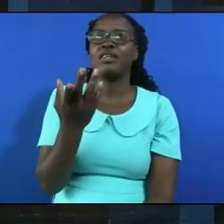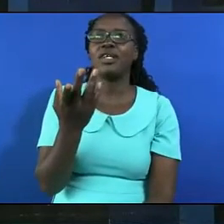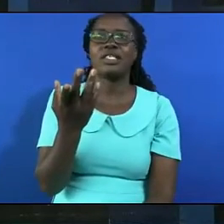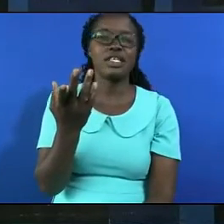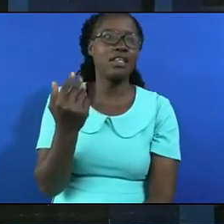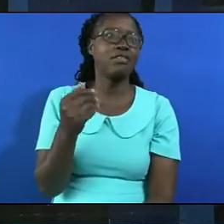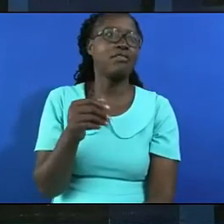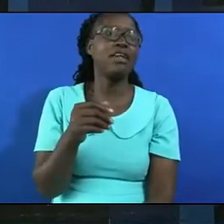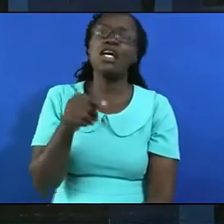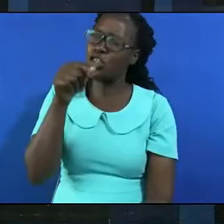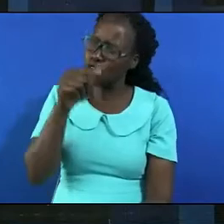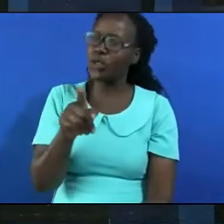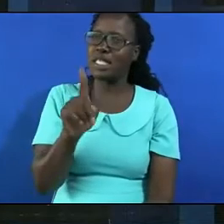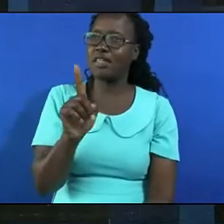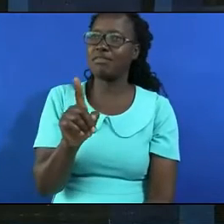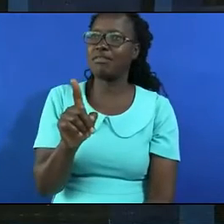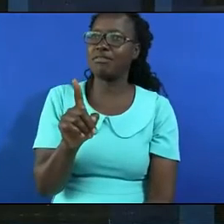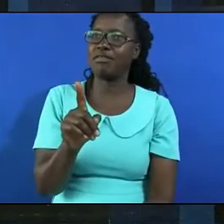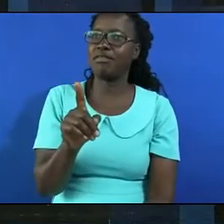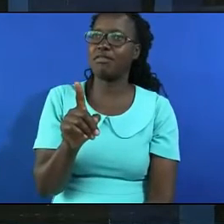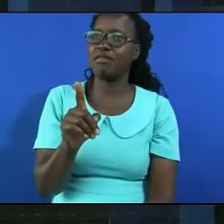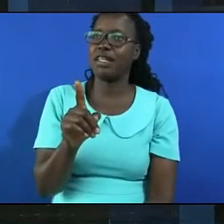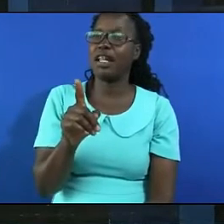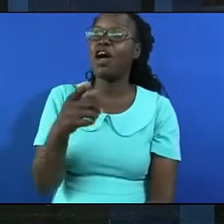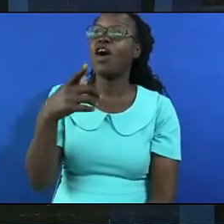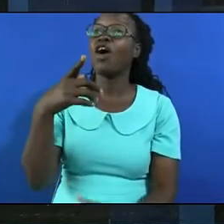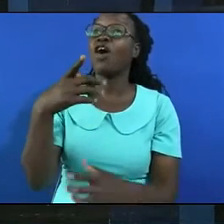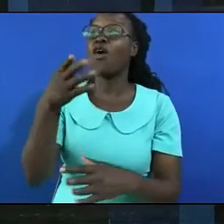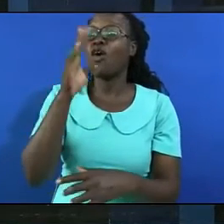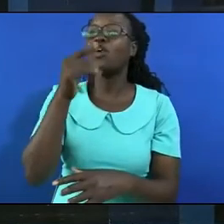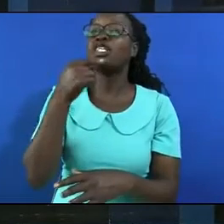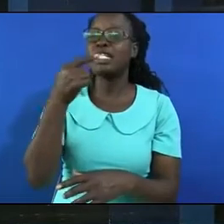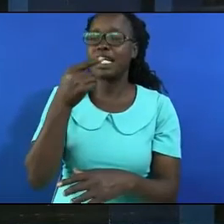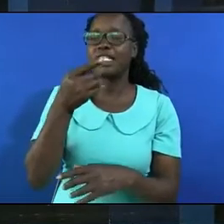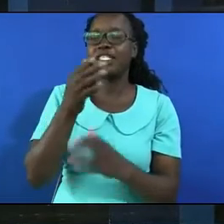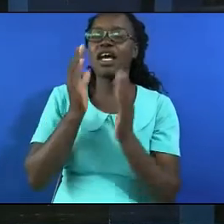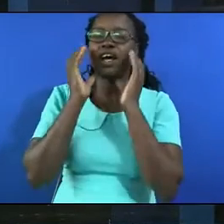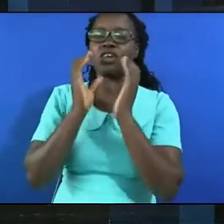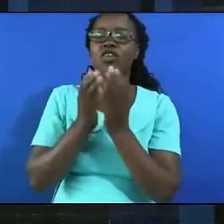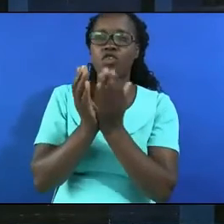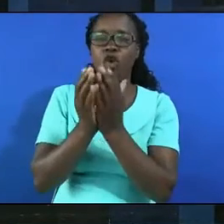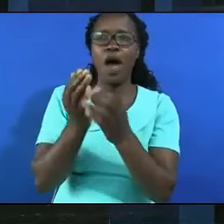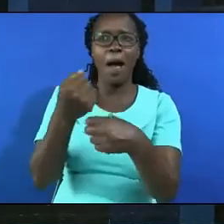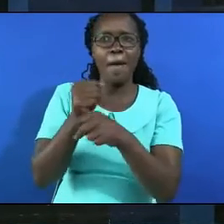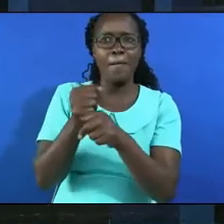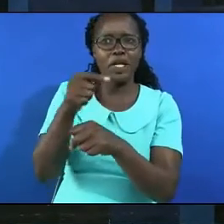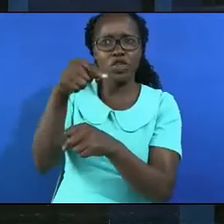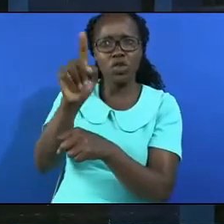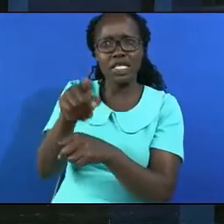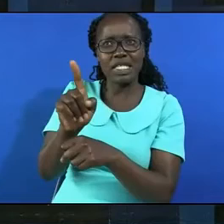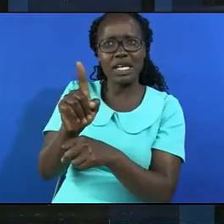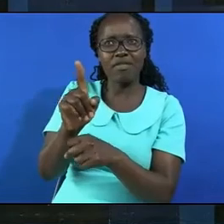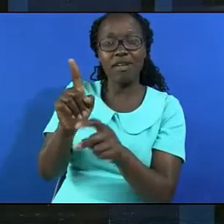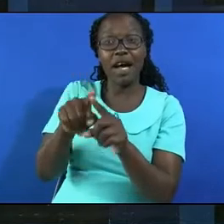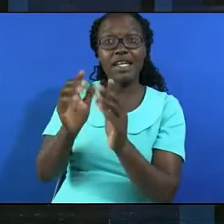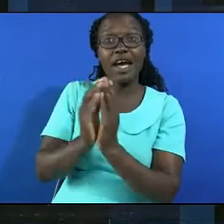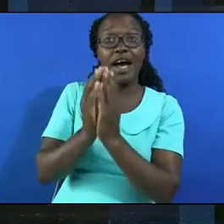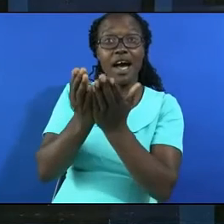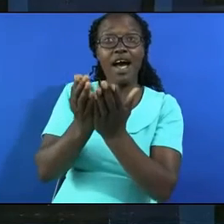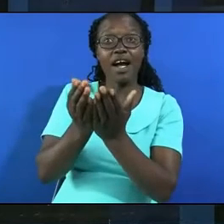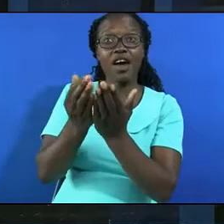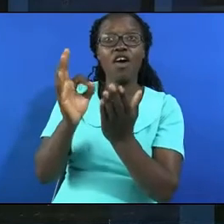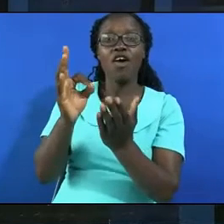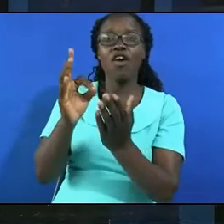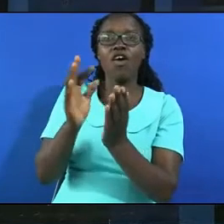make yourself. God tells Noah, make yourself an ark